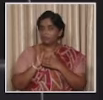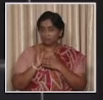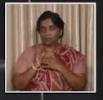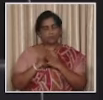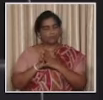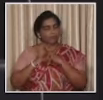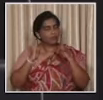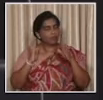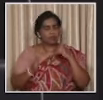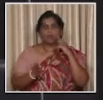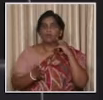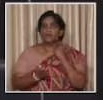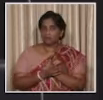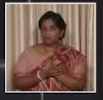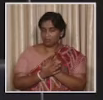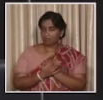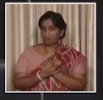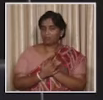finding